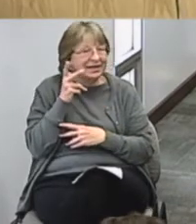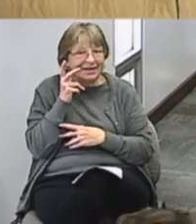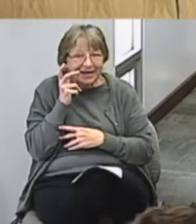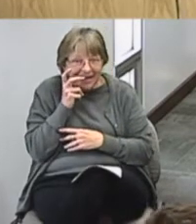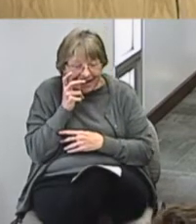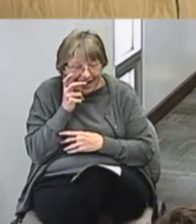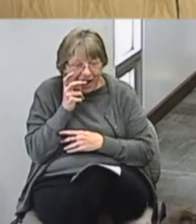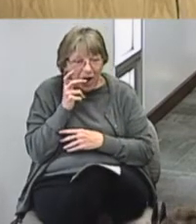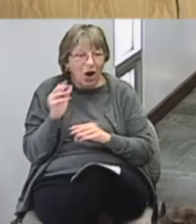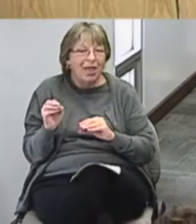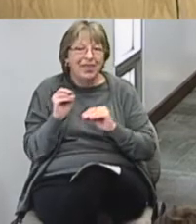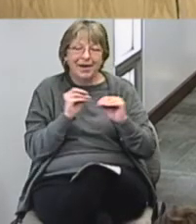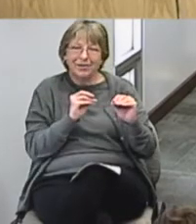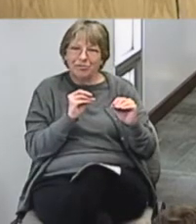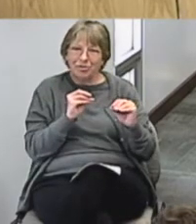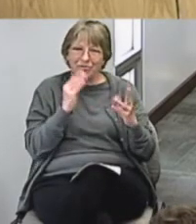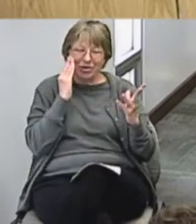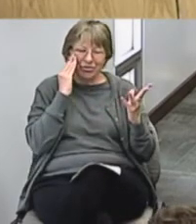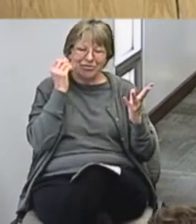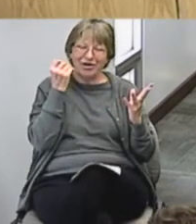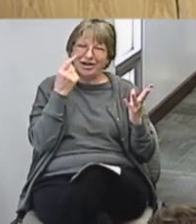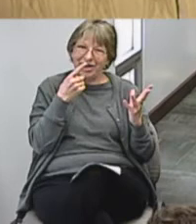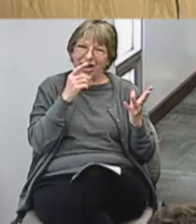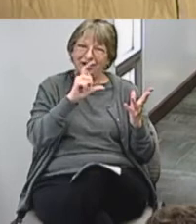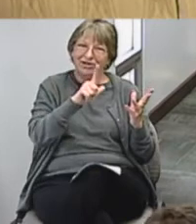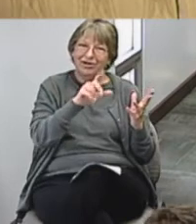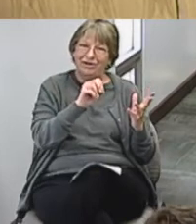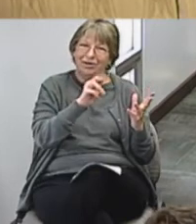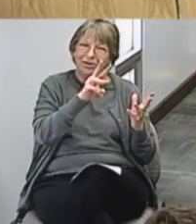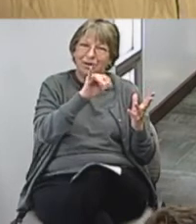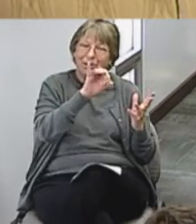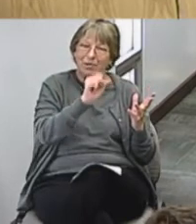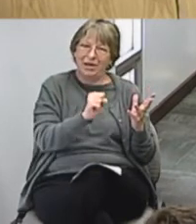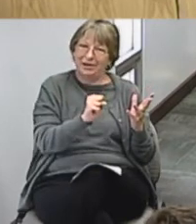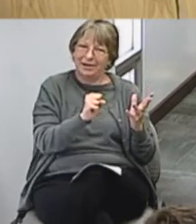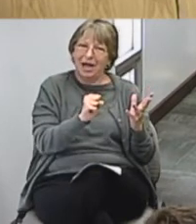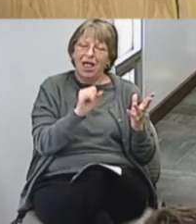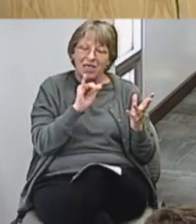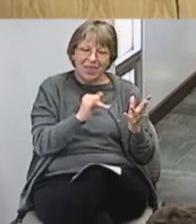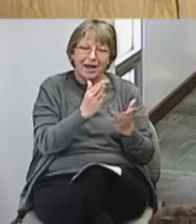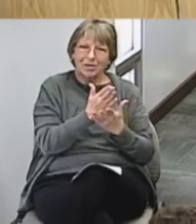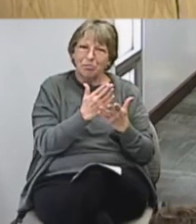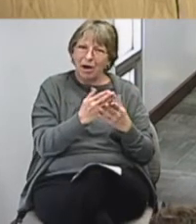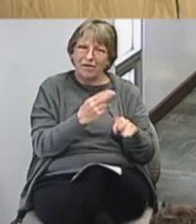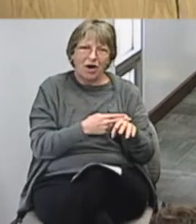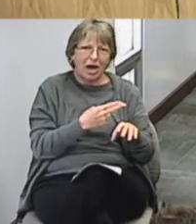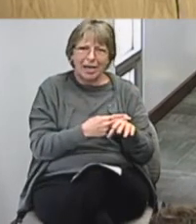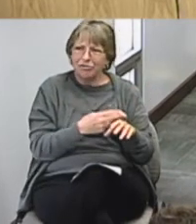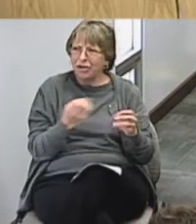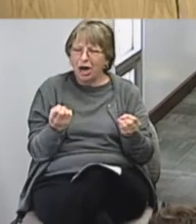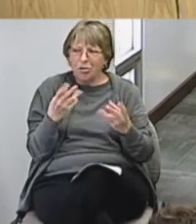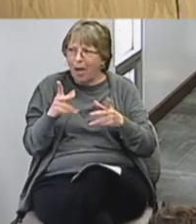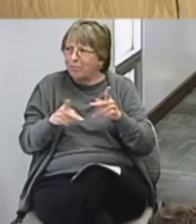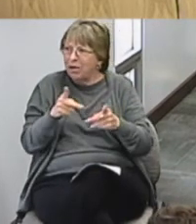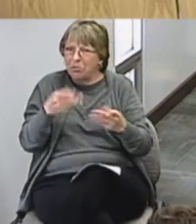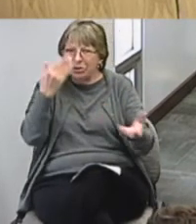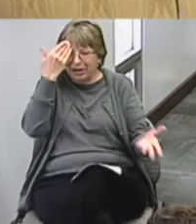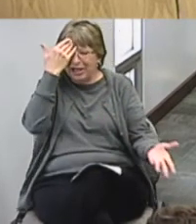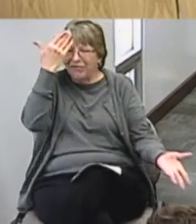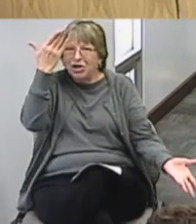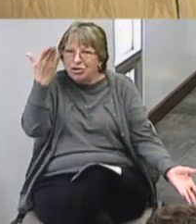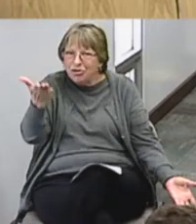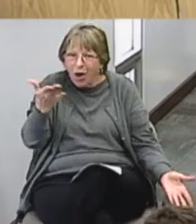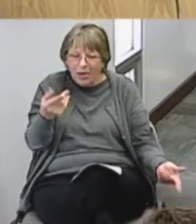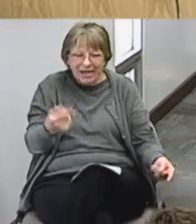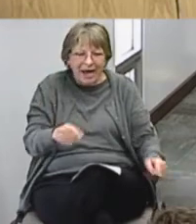recognize Chester Lewis. I think that's a part of our history that a lot of people from Hutchinson didn't even know about. And when you learn